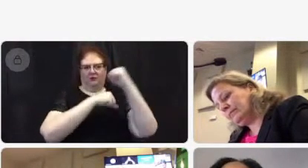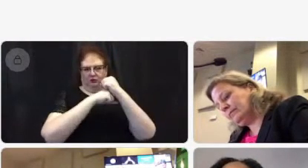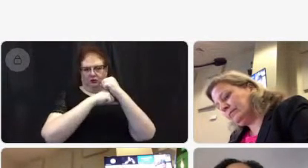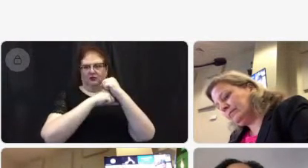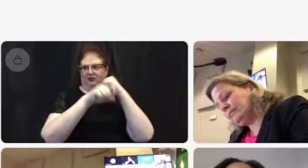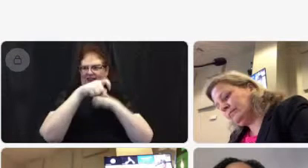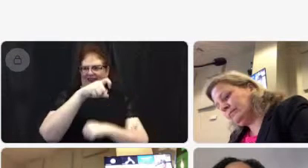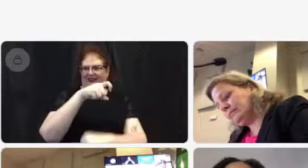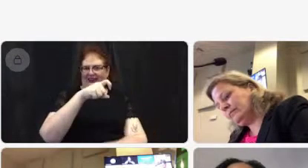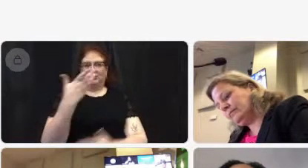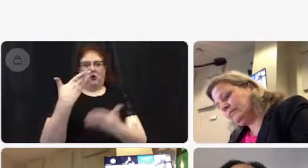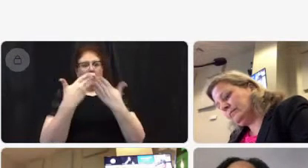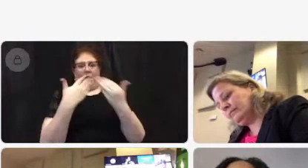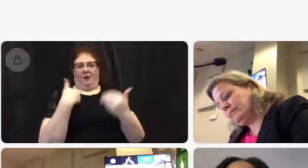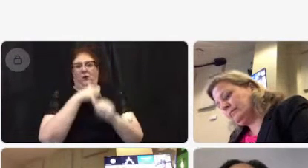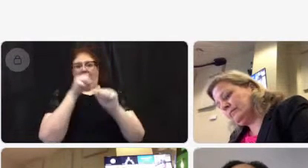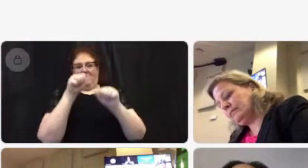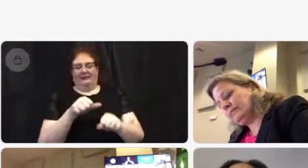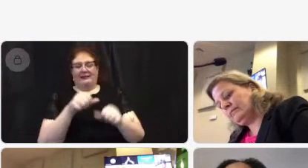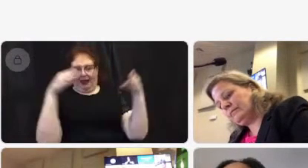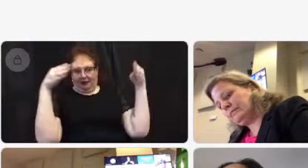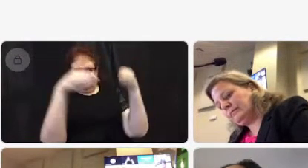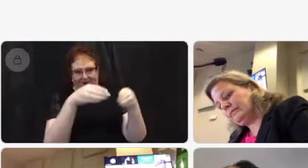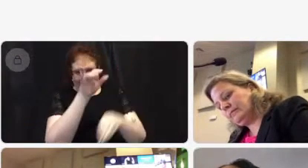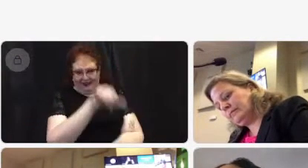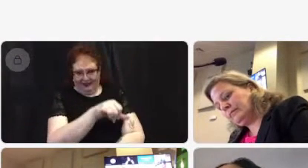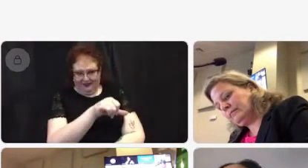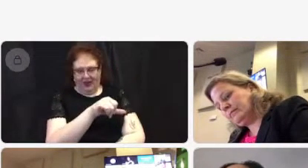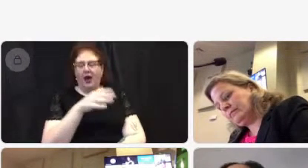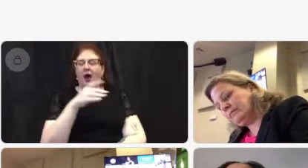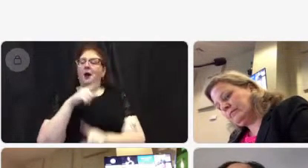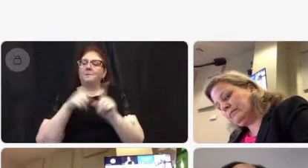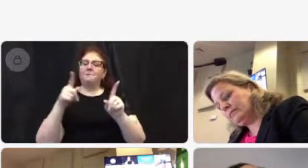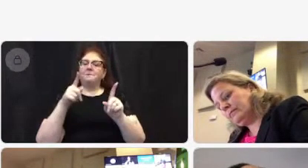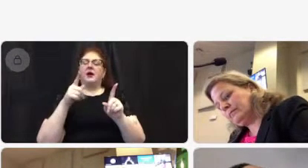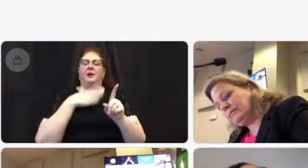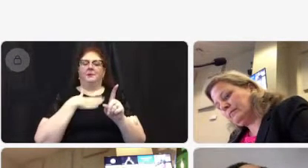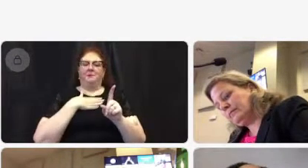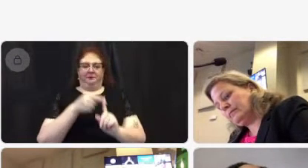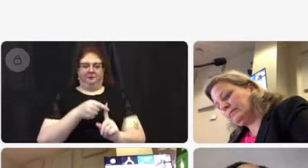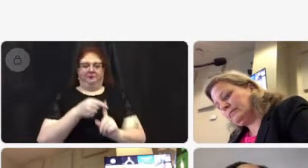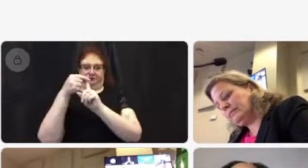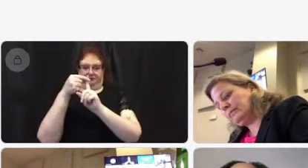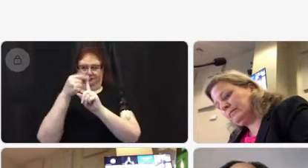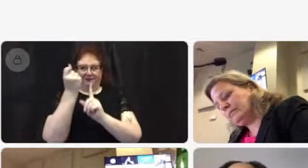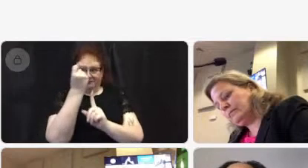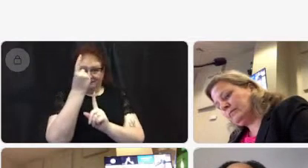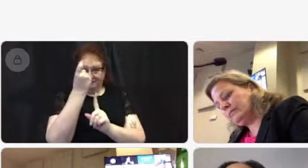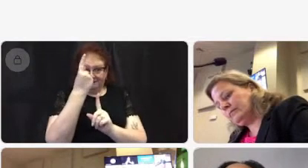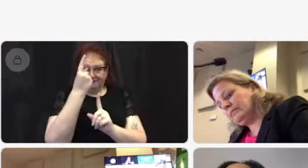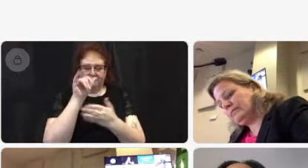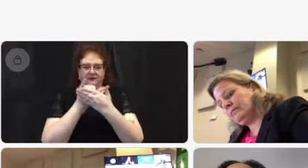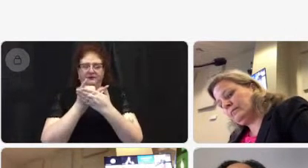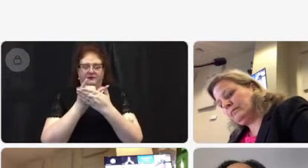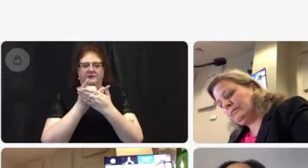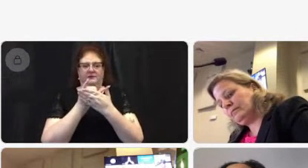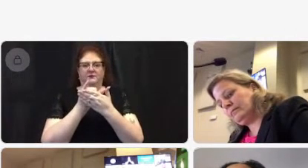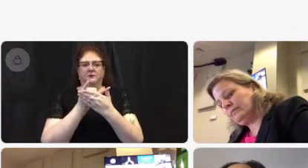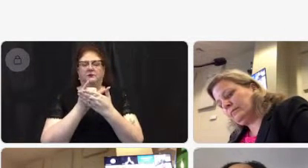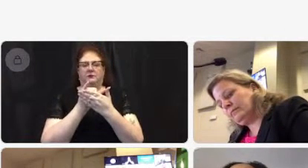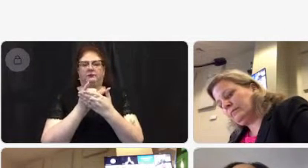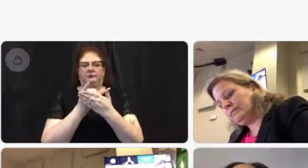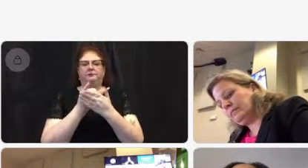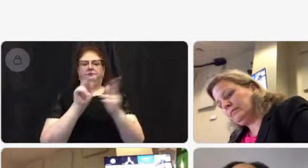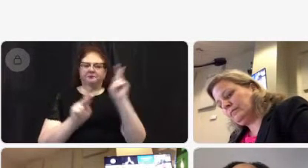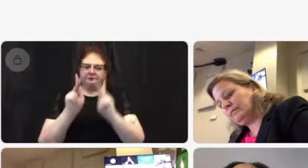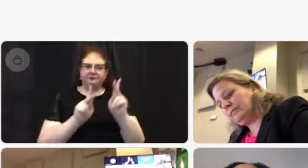that needs to be helpful. Mine would only be with a caveat that I've been contacted by,